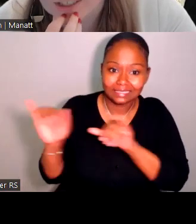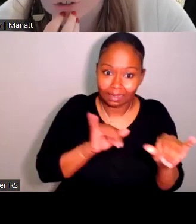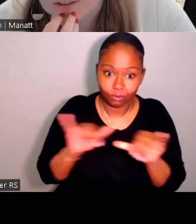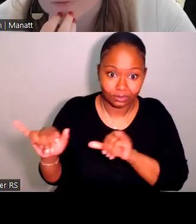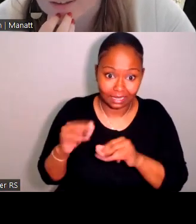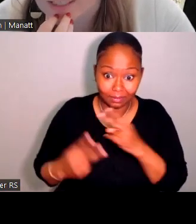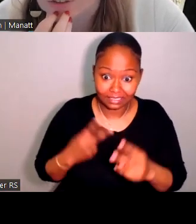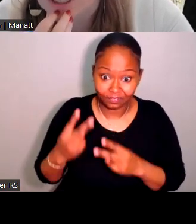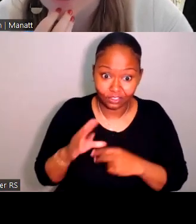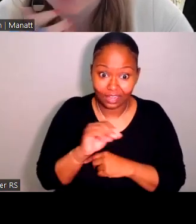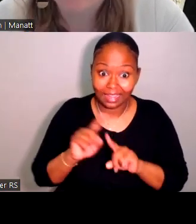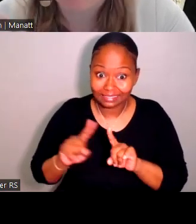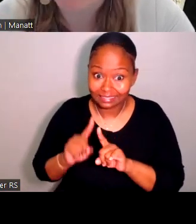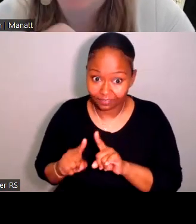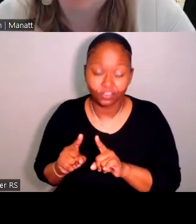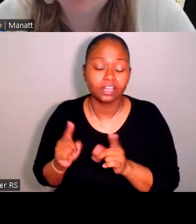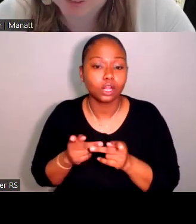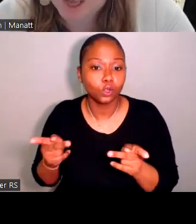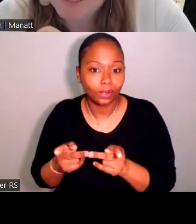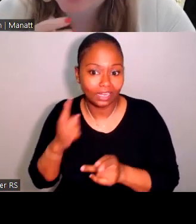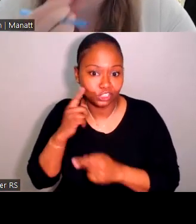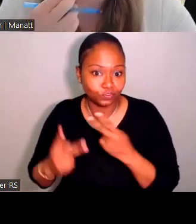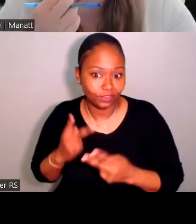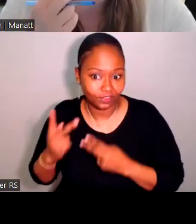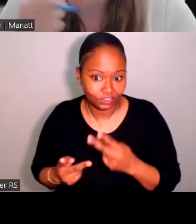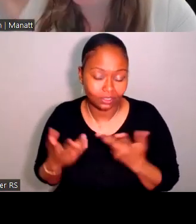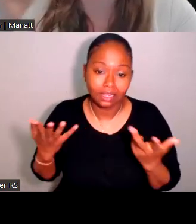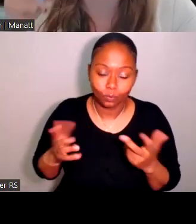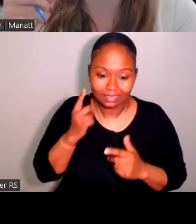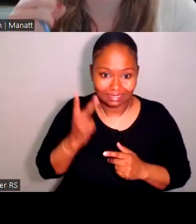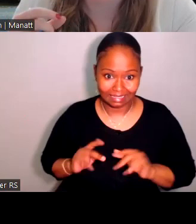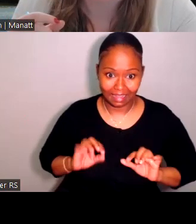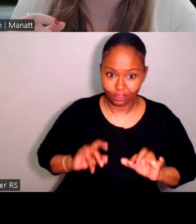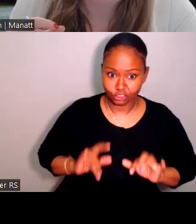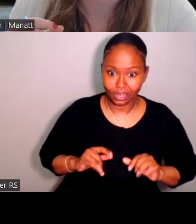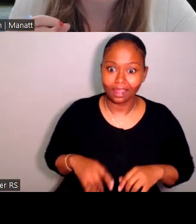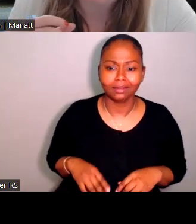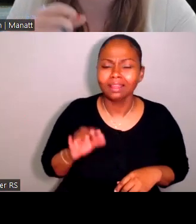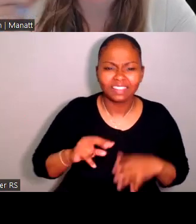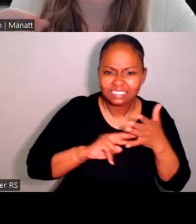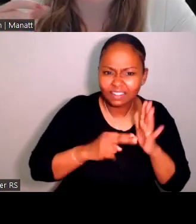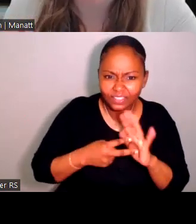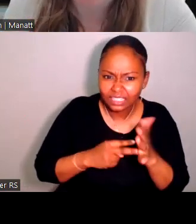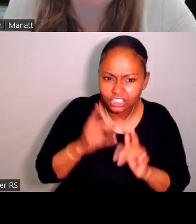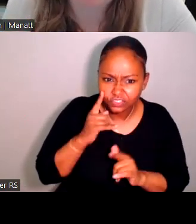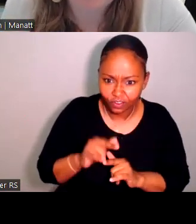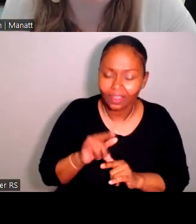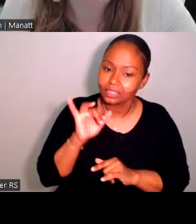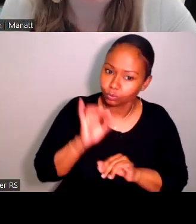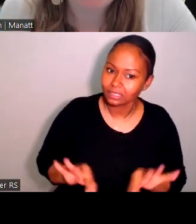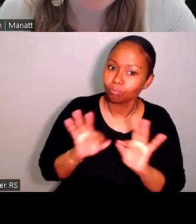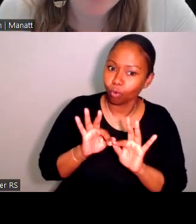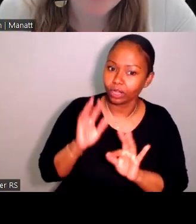and locations of visitation. So as people are commenting in the chat, the definitions behind all of those are going to matter a lot, and so we'll talk about